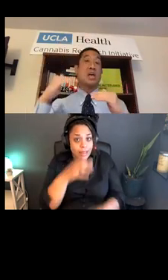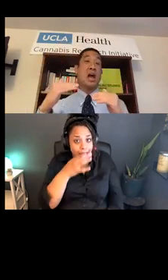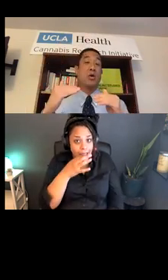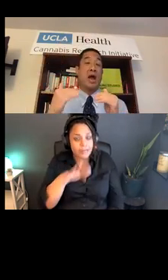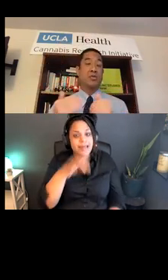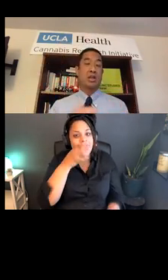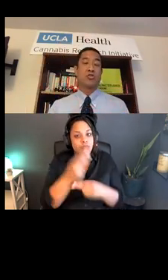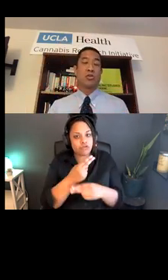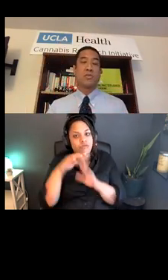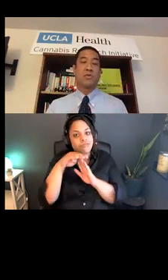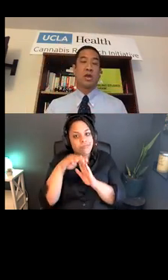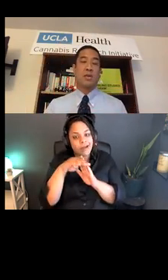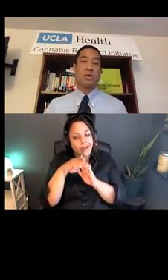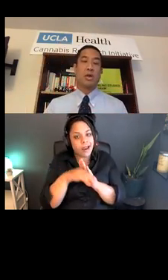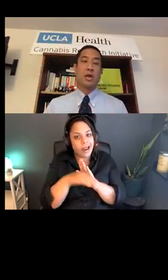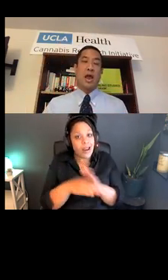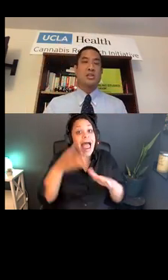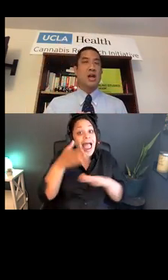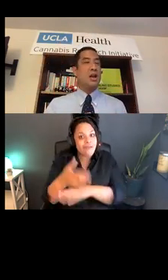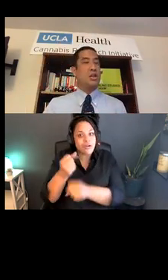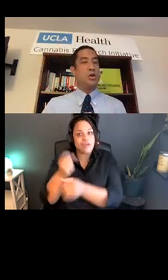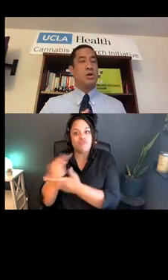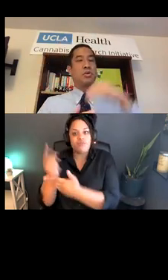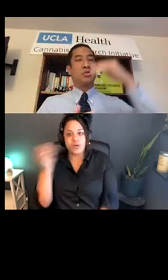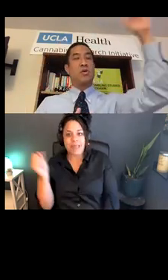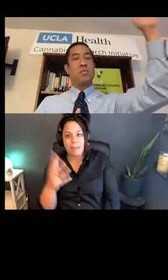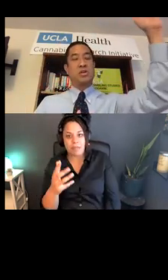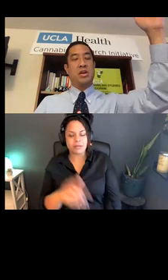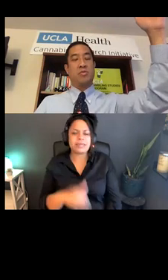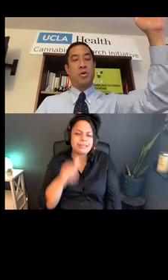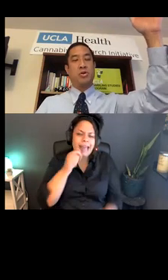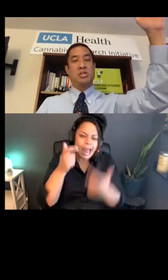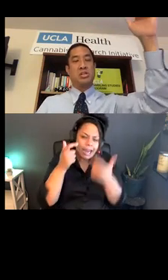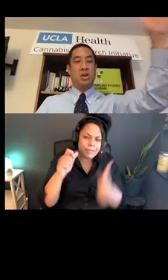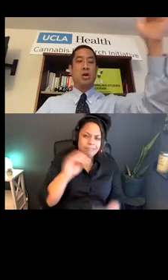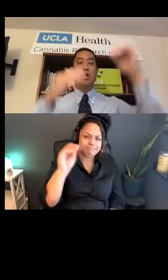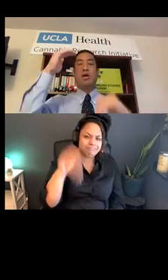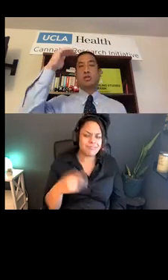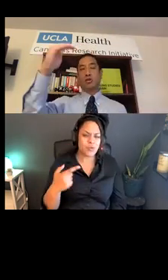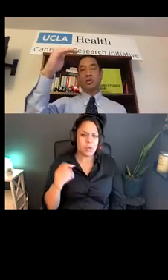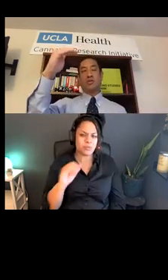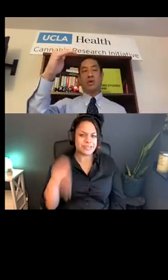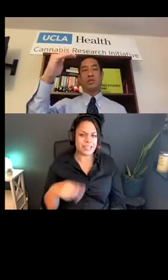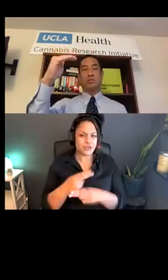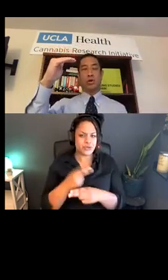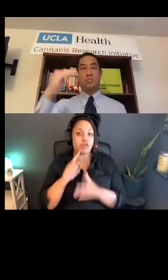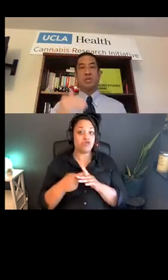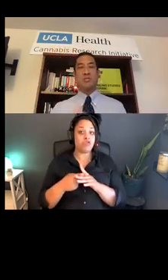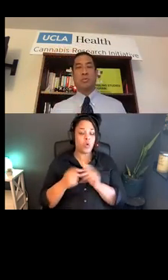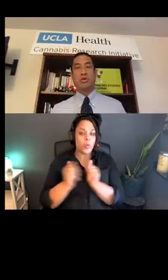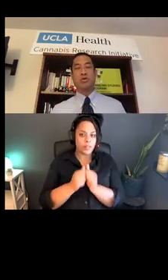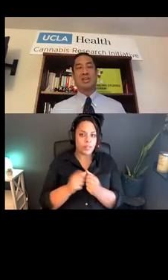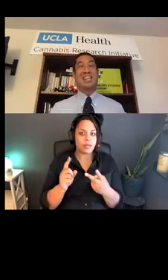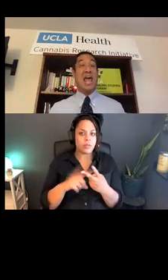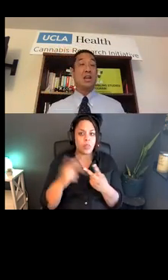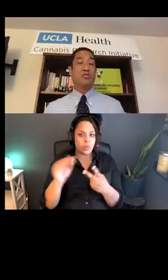going down after they get treatment for gambling. It's not a huge number. 21% report using at the start, 13%